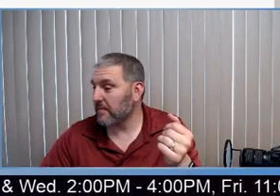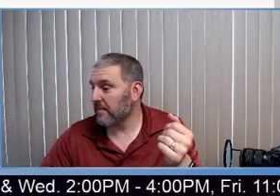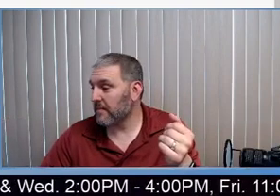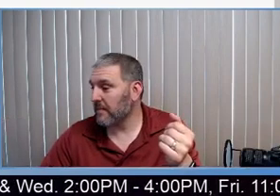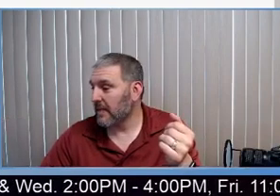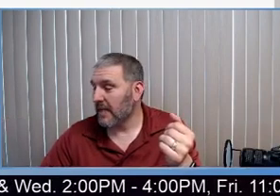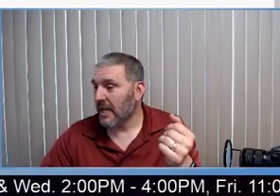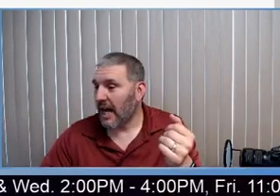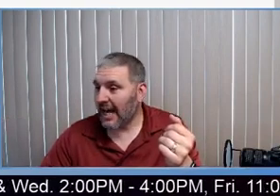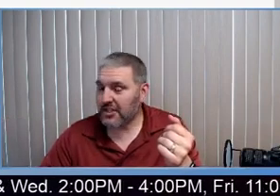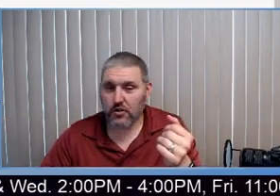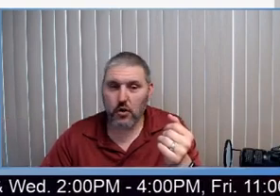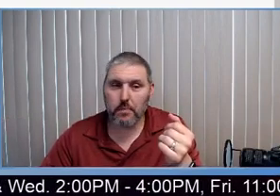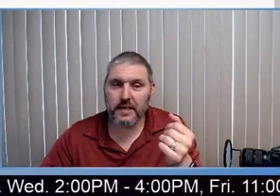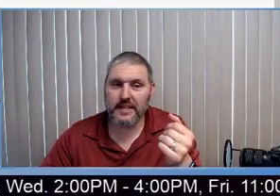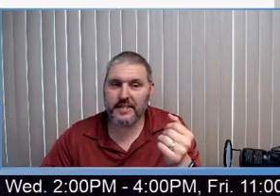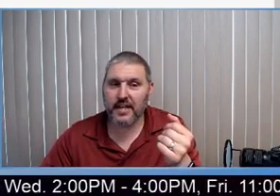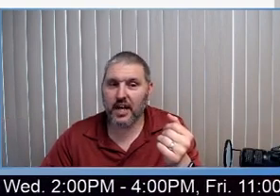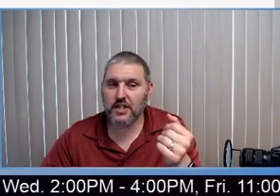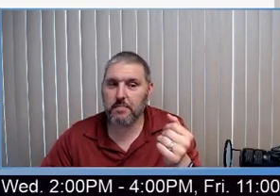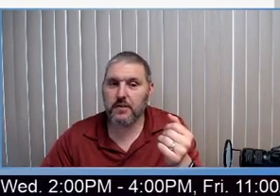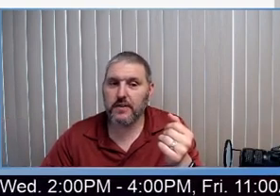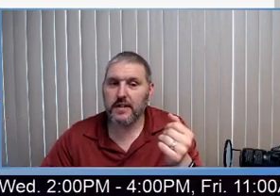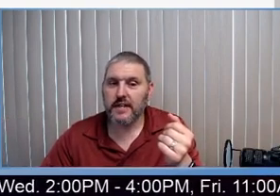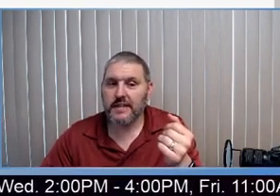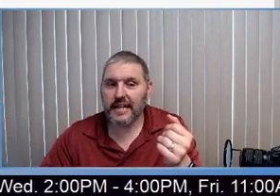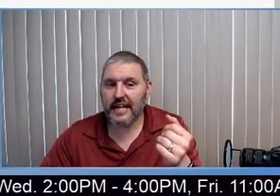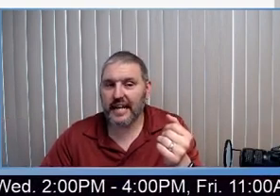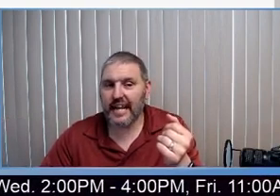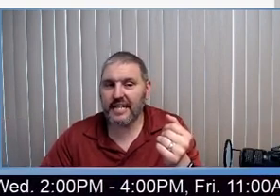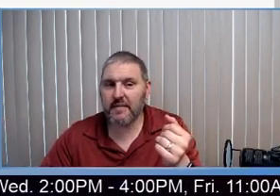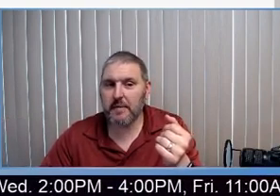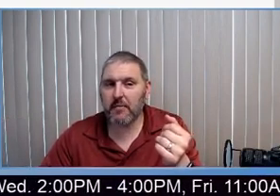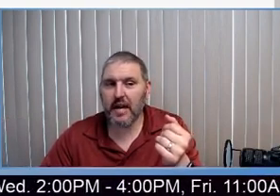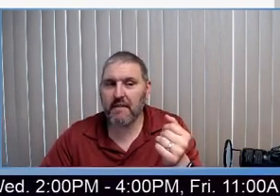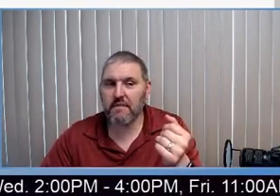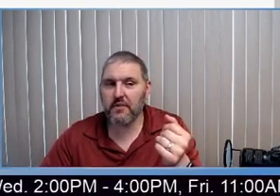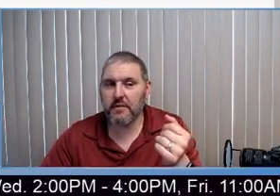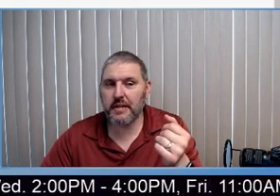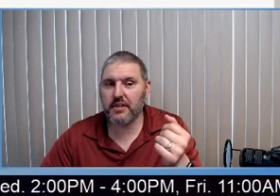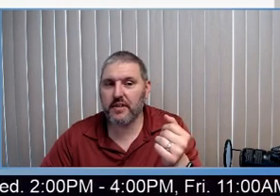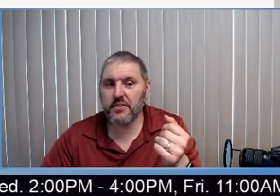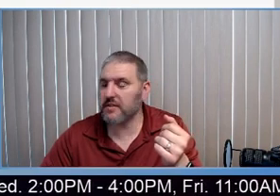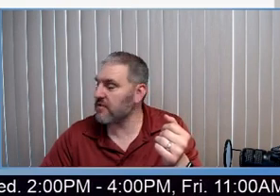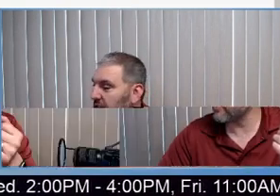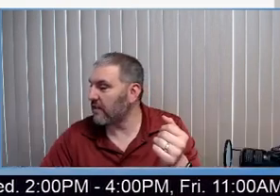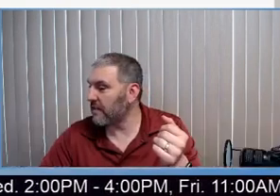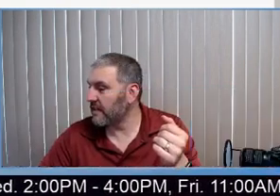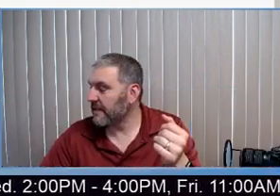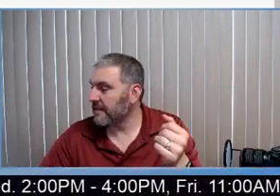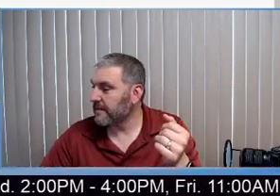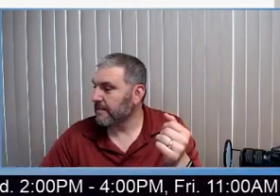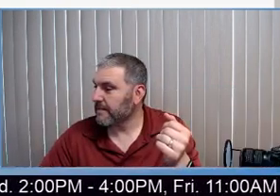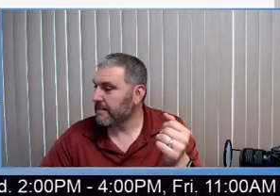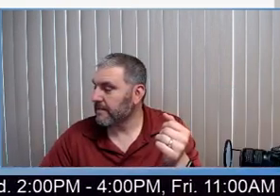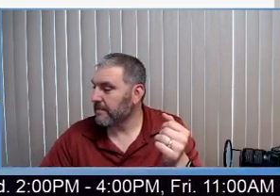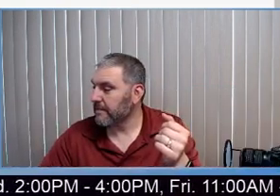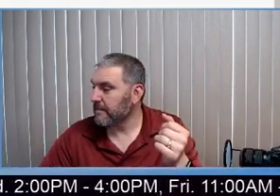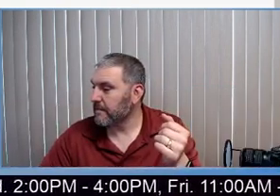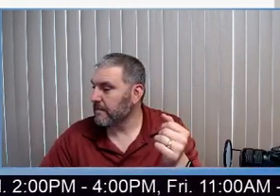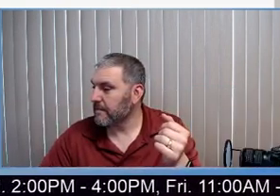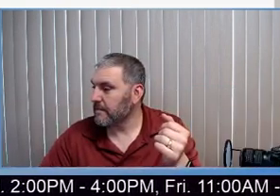him. I sure hope he gets the gospel. That kind of hate that people have for you can make you kill yourself.